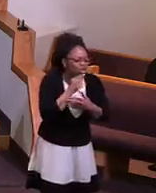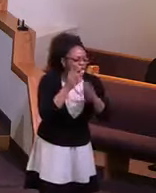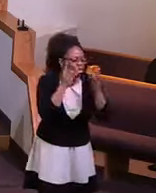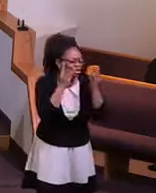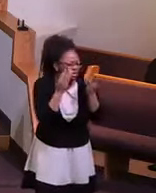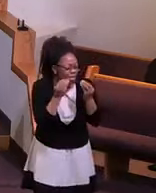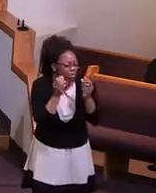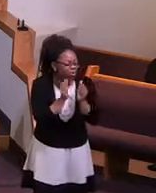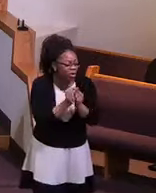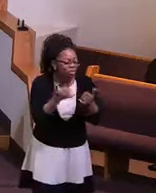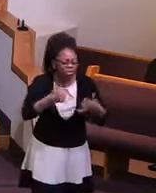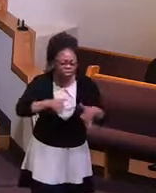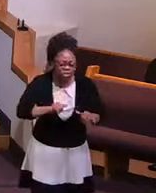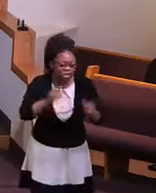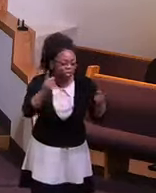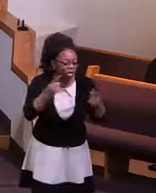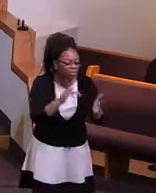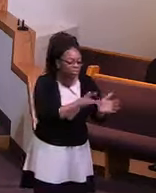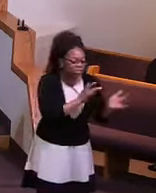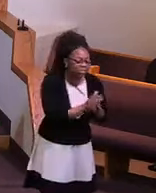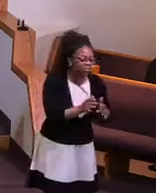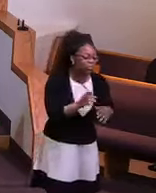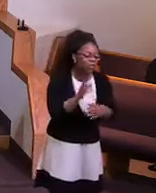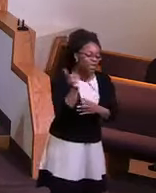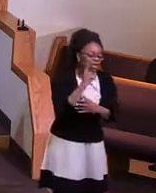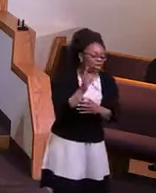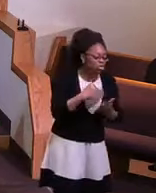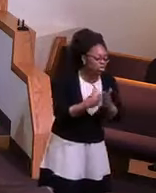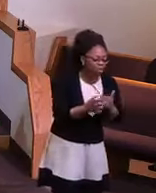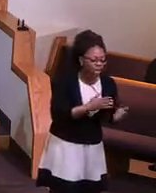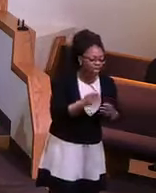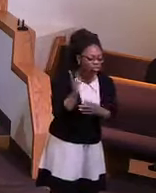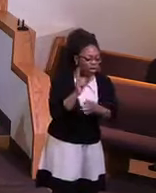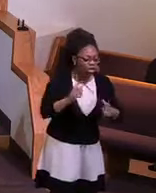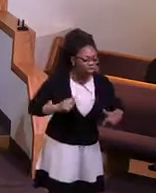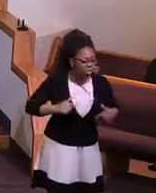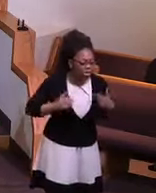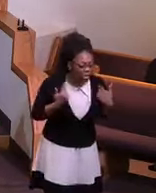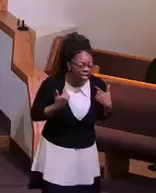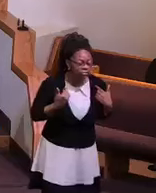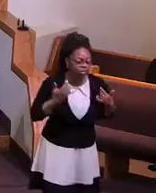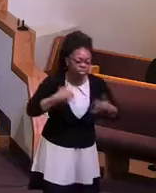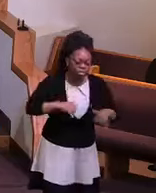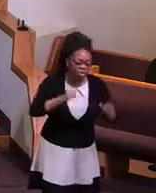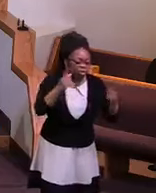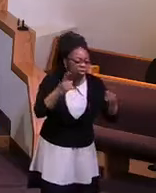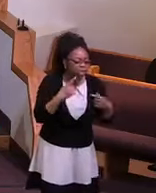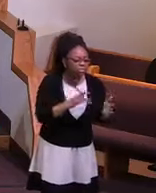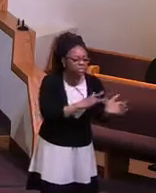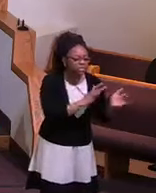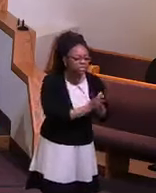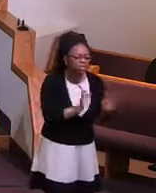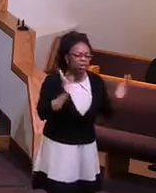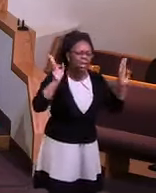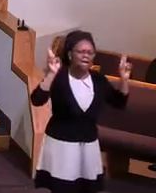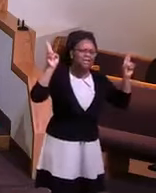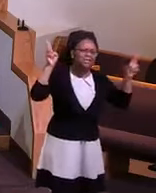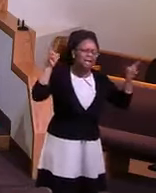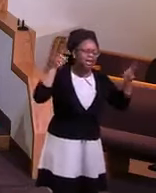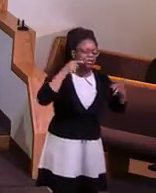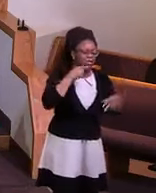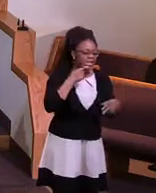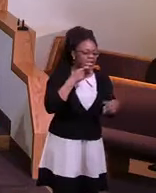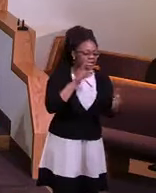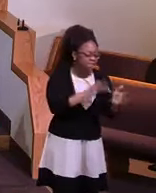No matter where you live or who live currently, you can still come to Jesus. Well, our title said Jesus meets